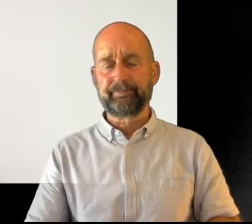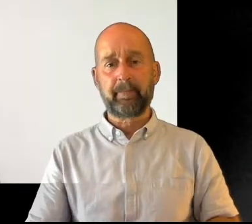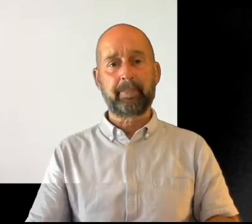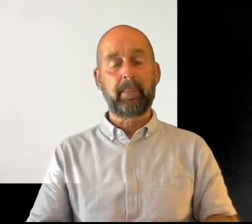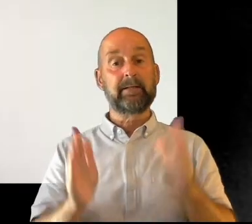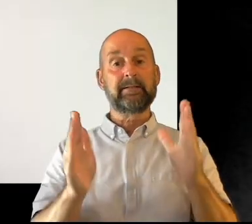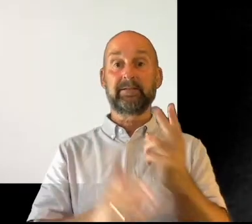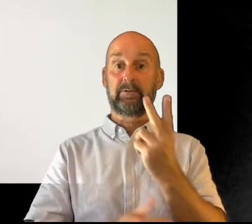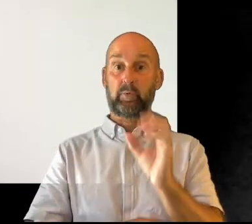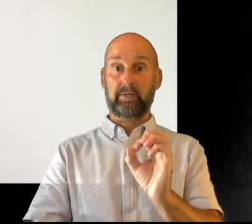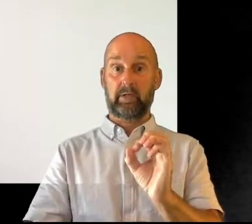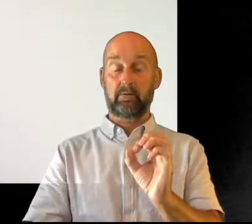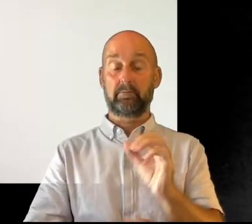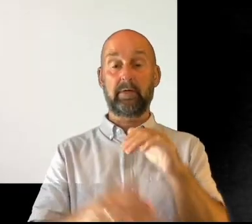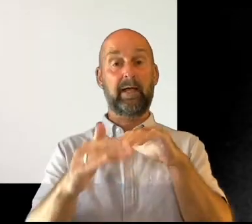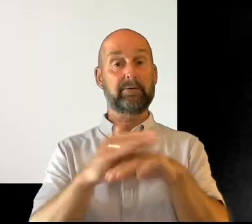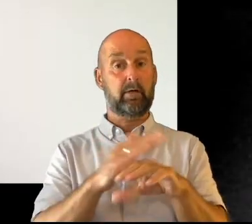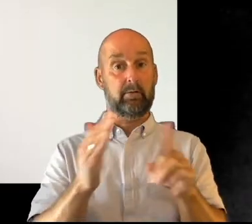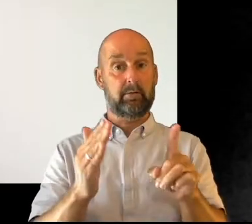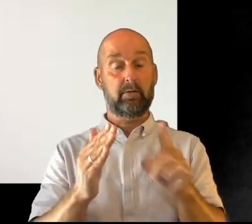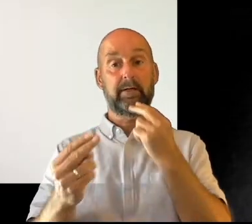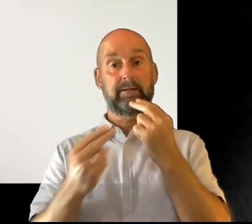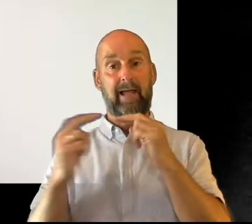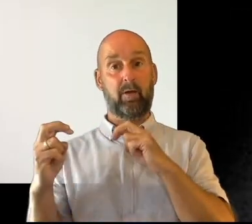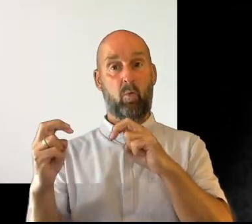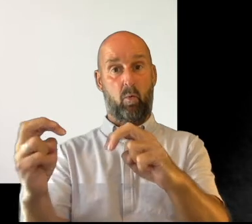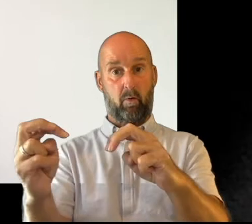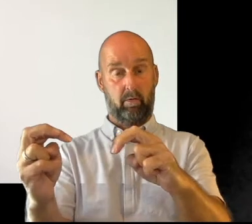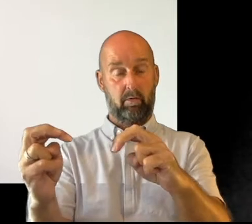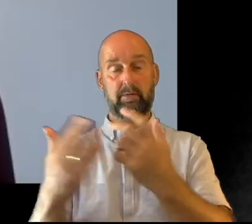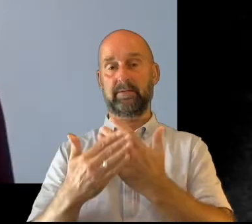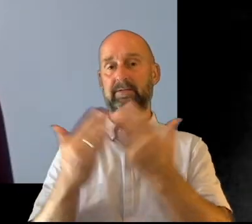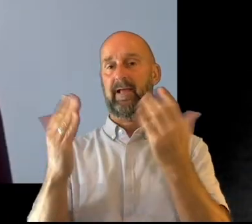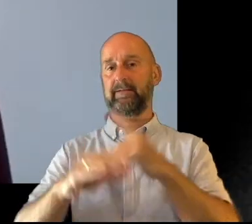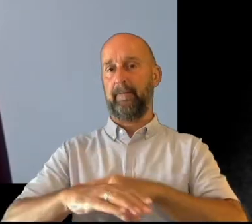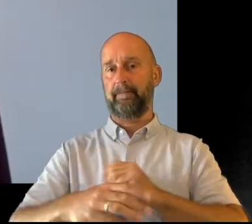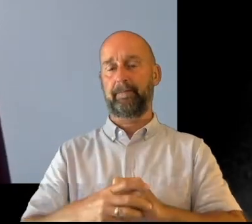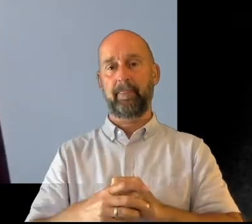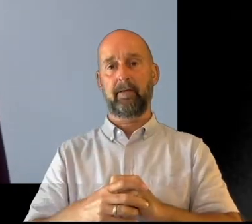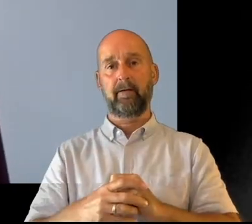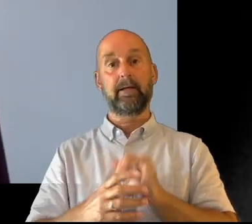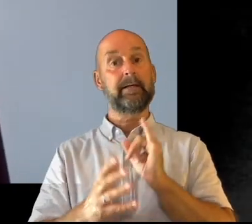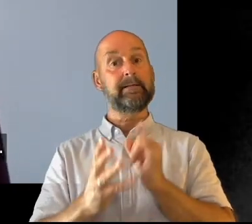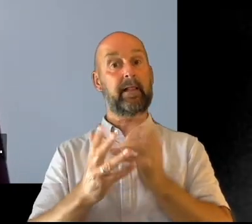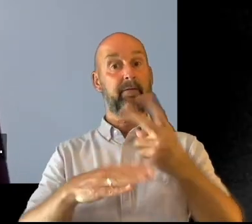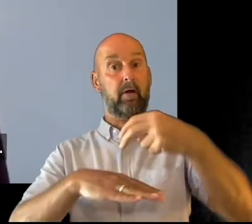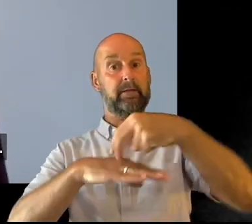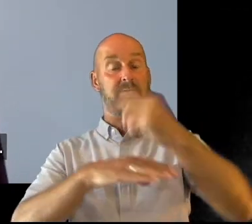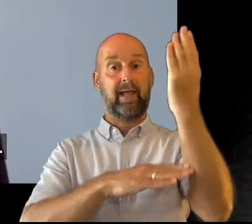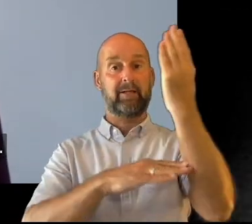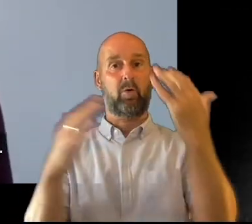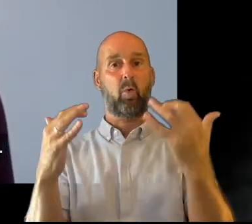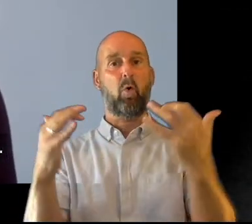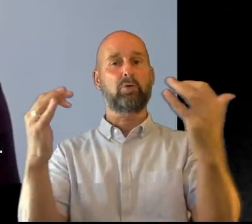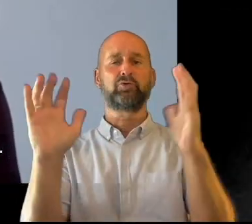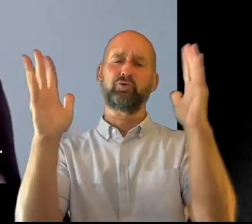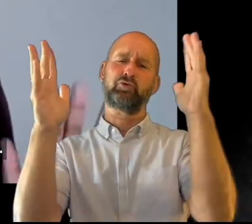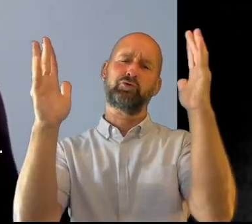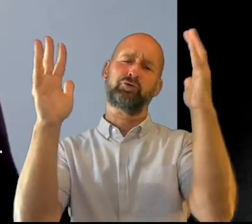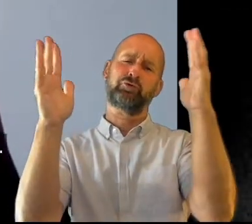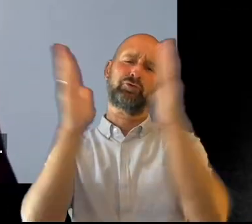Scene 20, internal, dining hall, day. Sylvia is on the stage. Her captive audience are applauding.